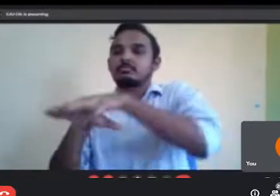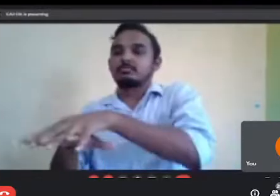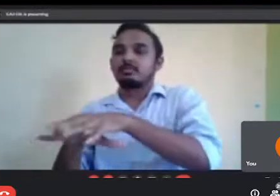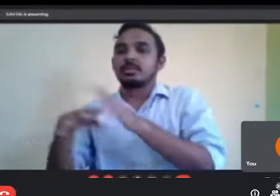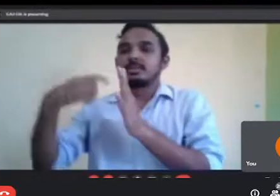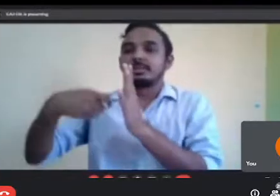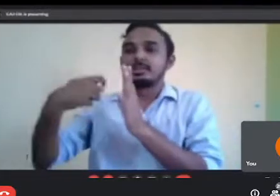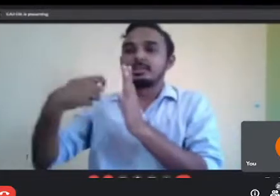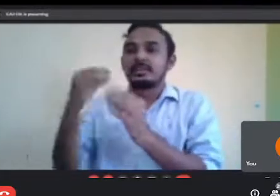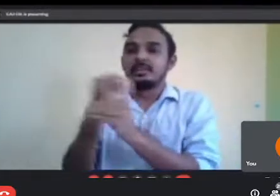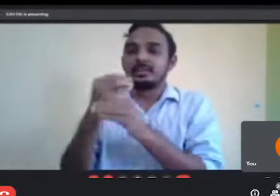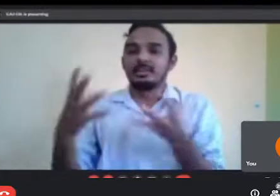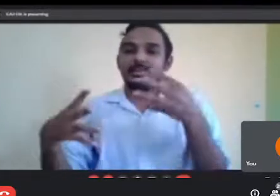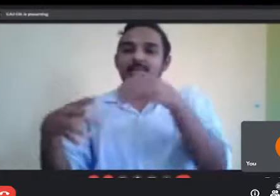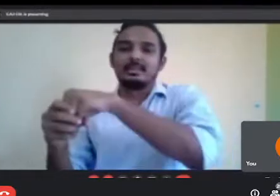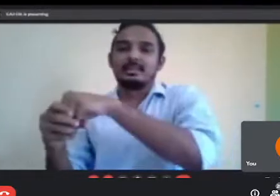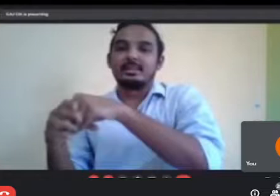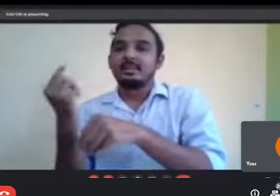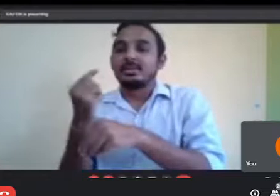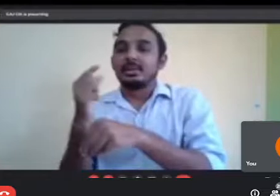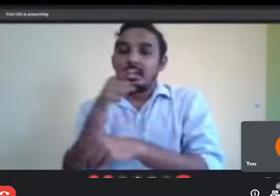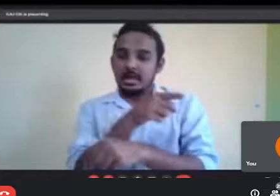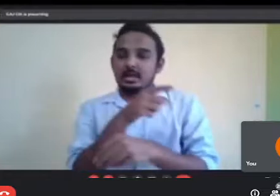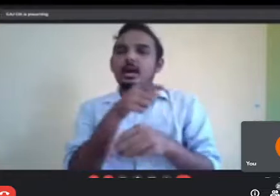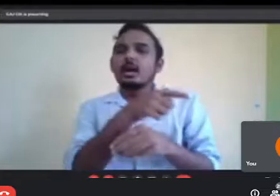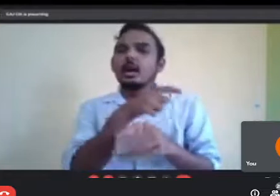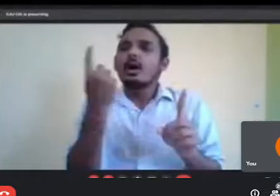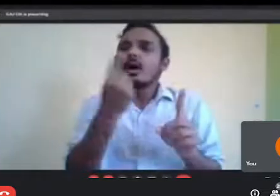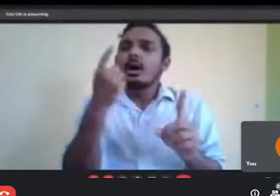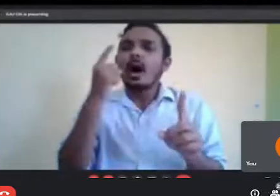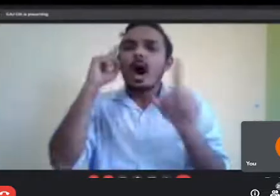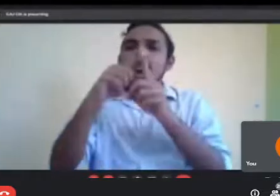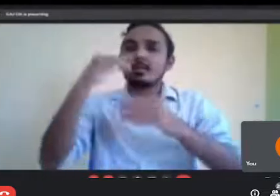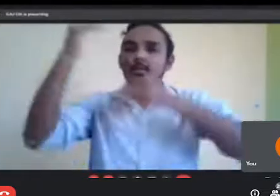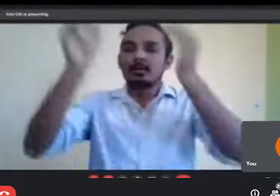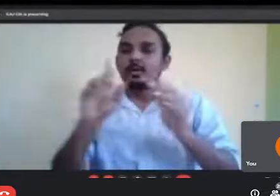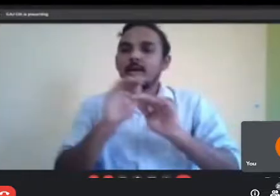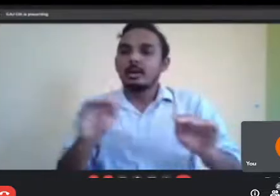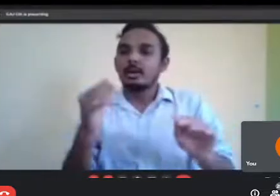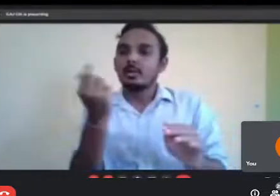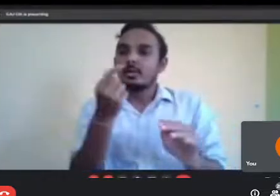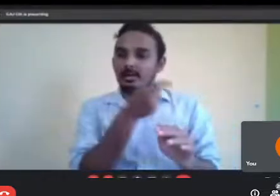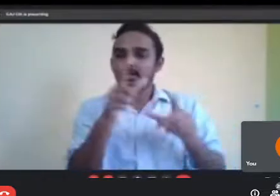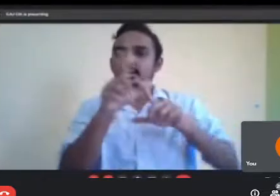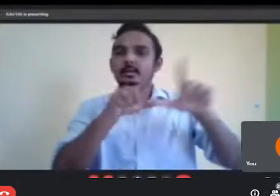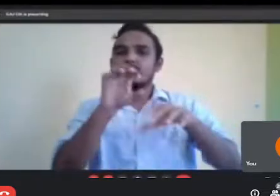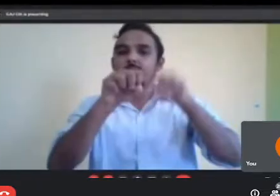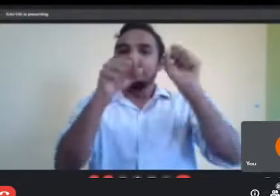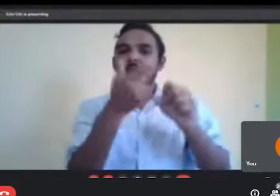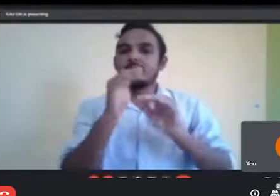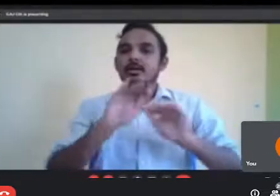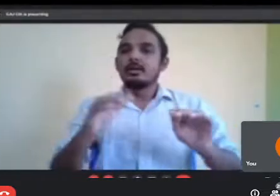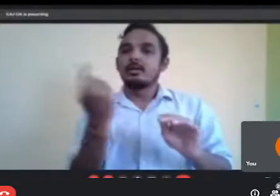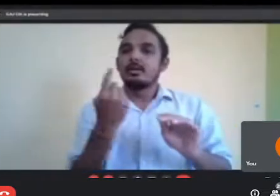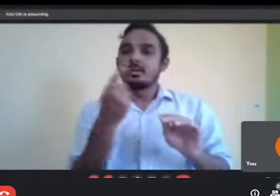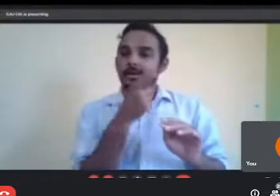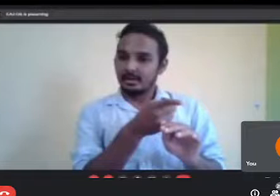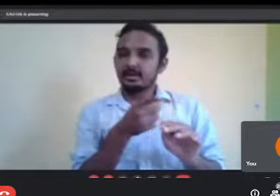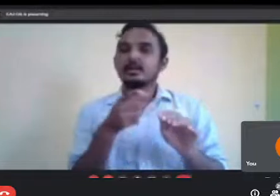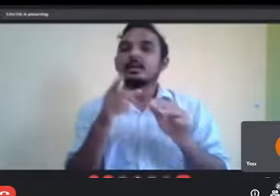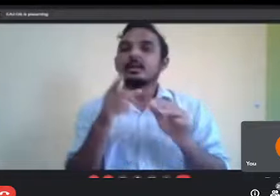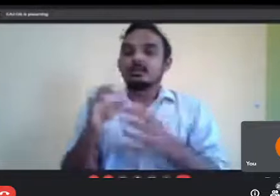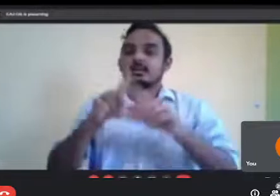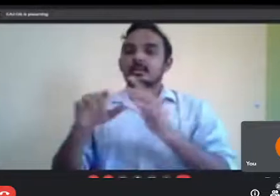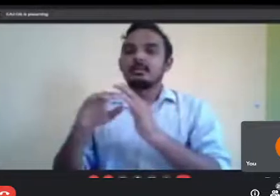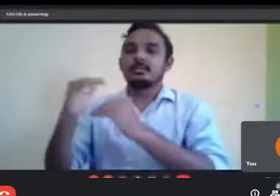matrix where we measure the development of these children. It's only for children,